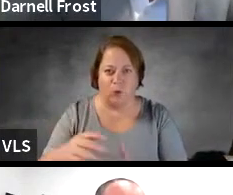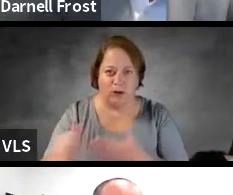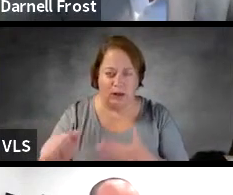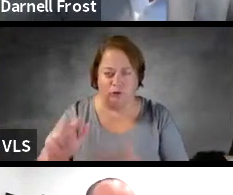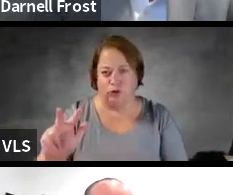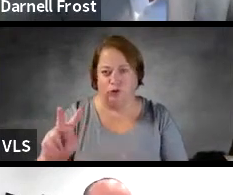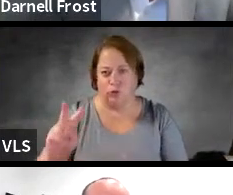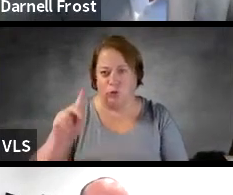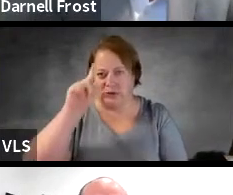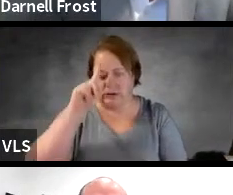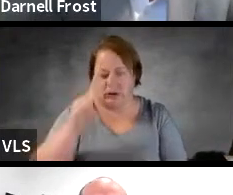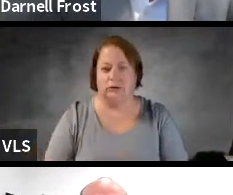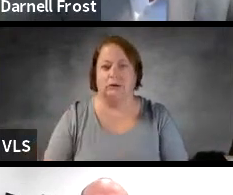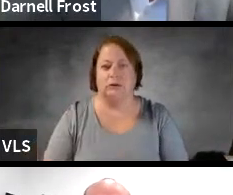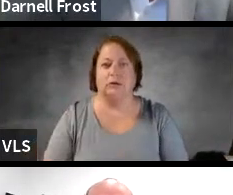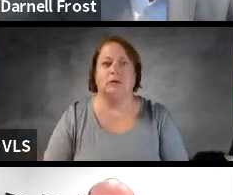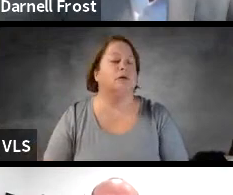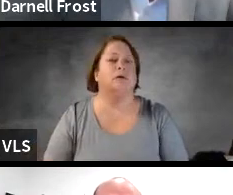$126,923,864.32.